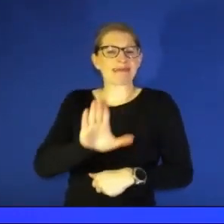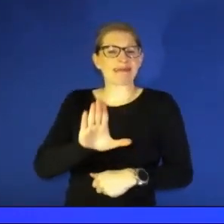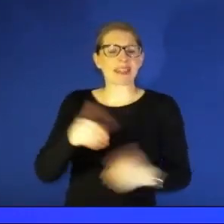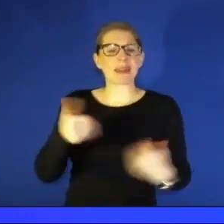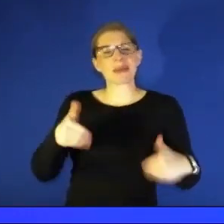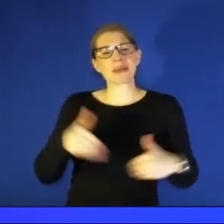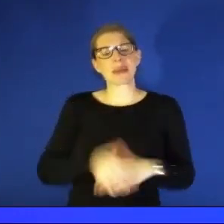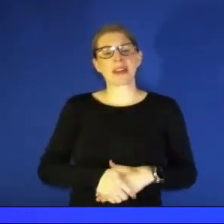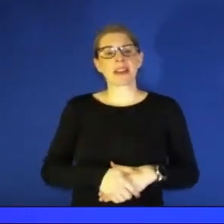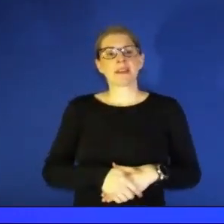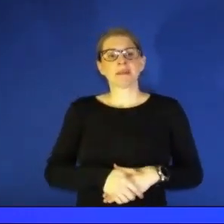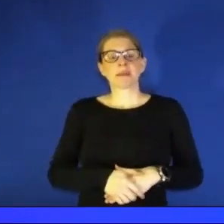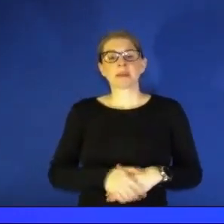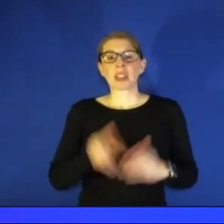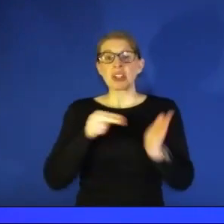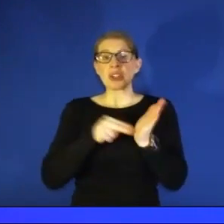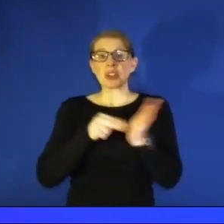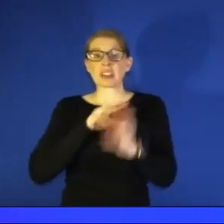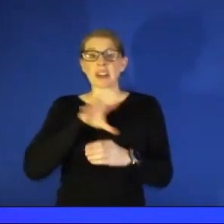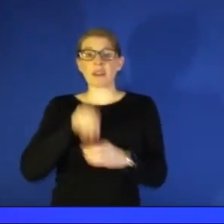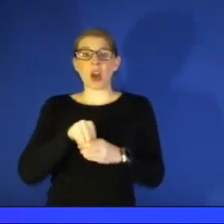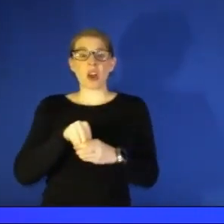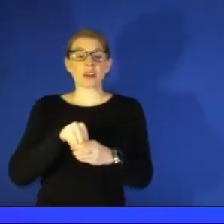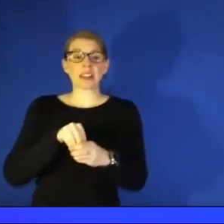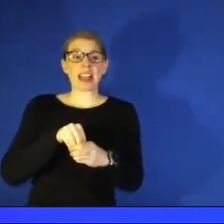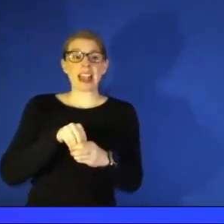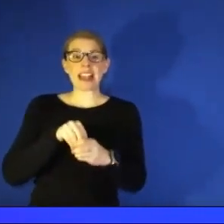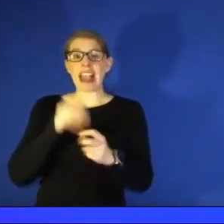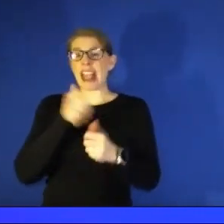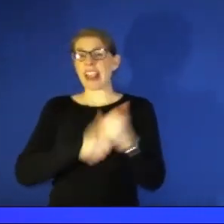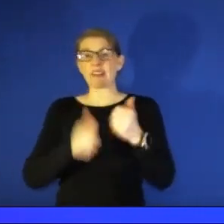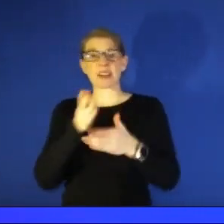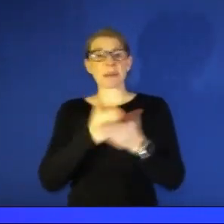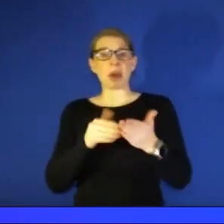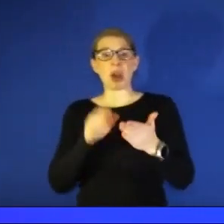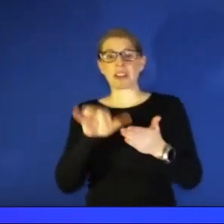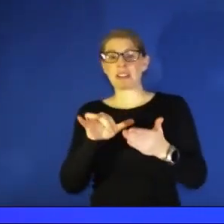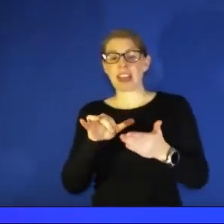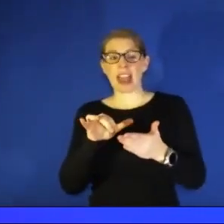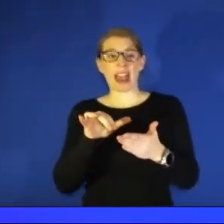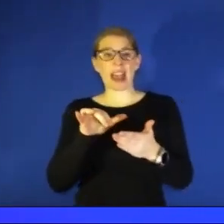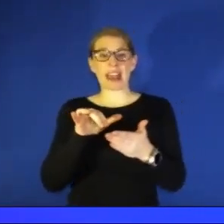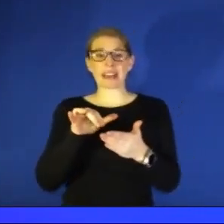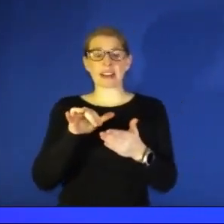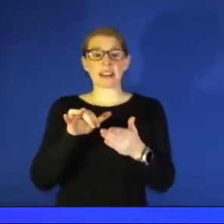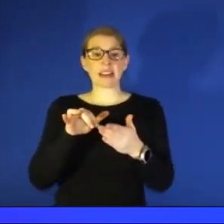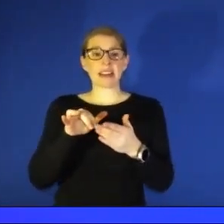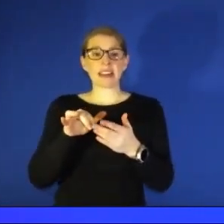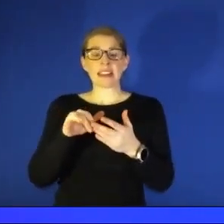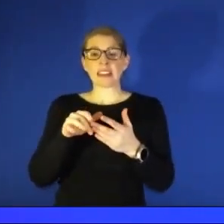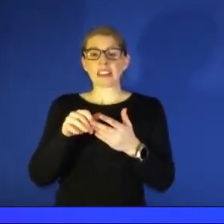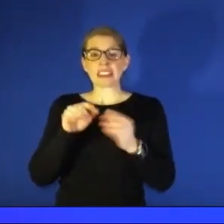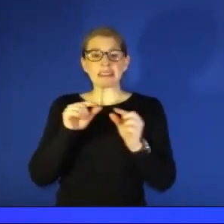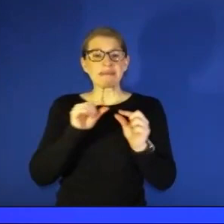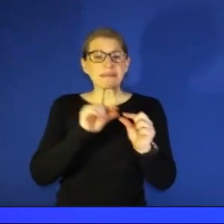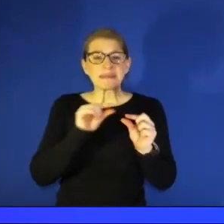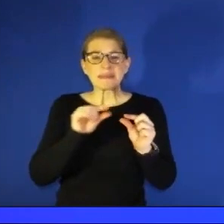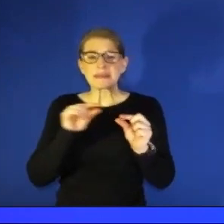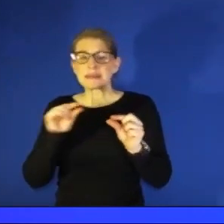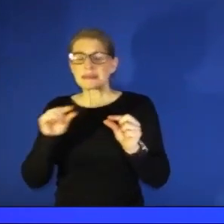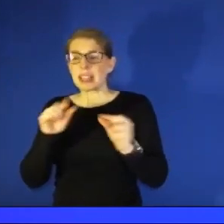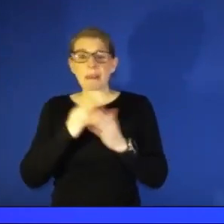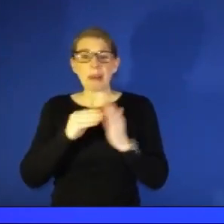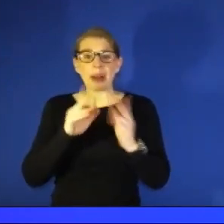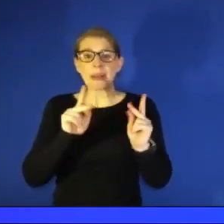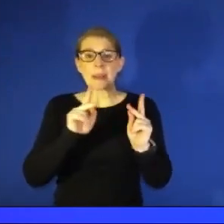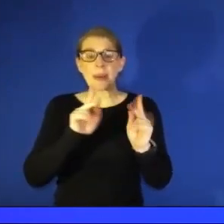just nurses involved in every single part of that, very special pieces of people's lives. And so I think, there's the